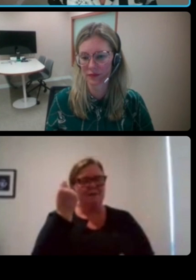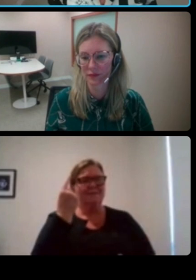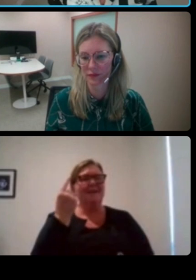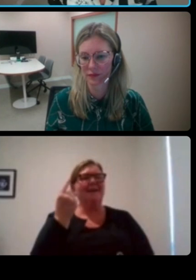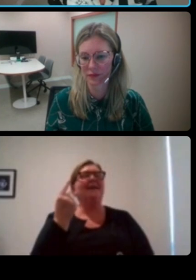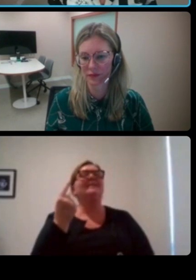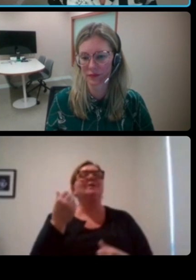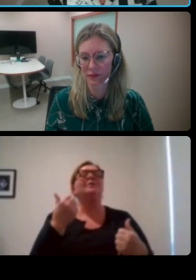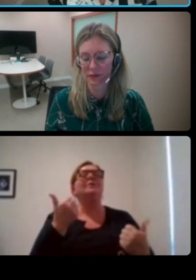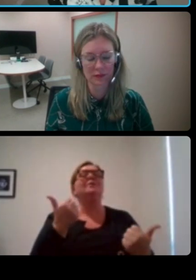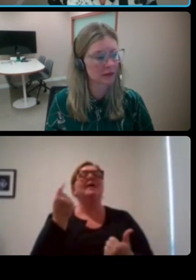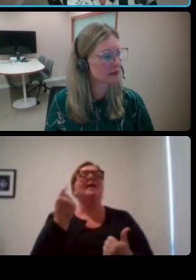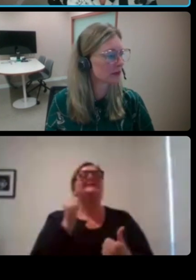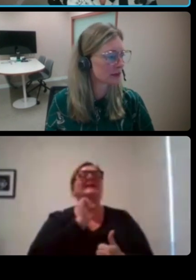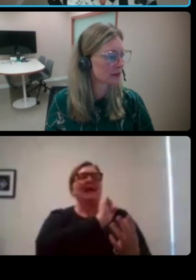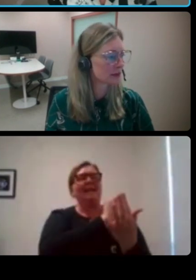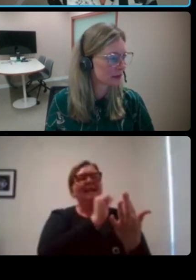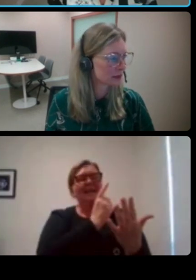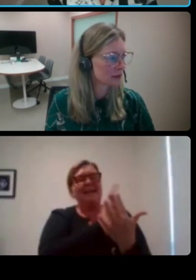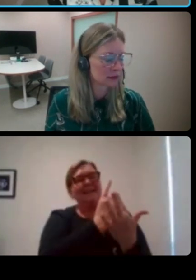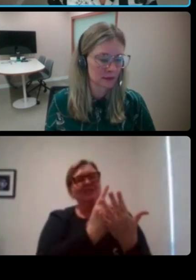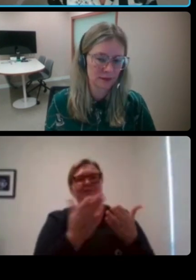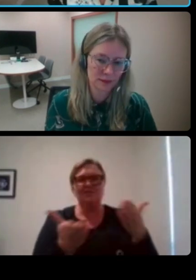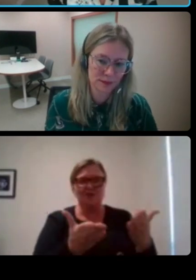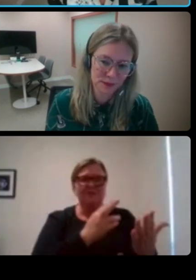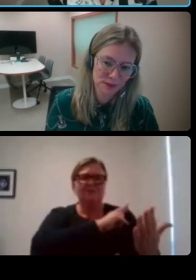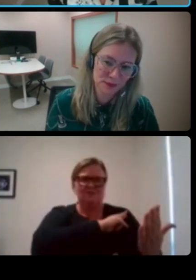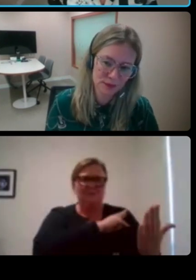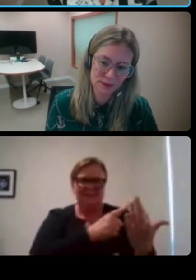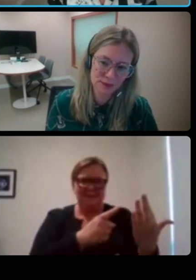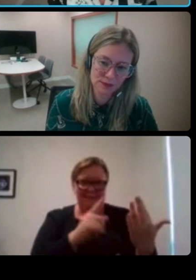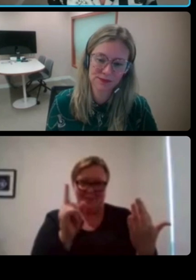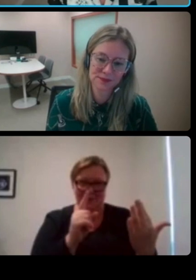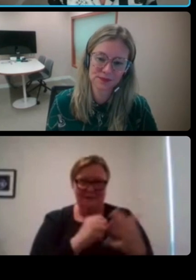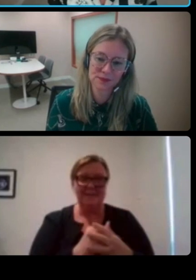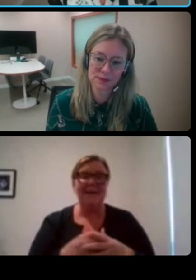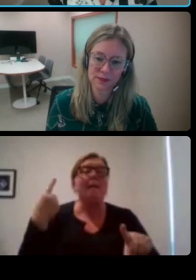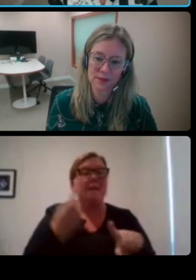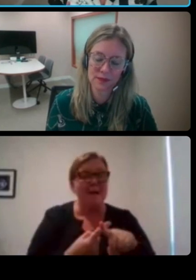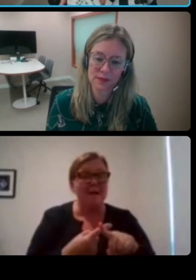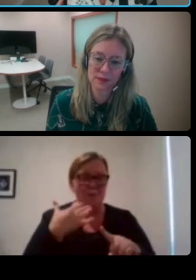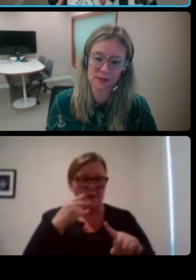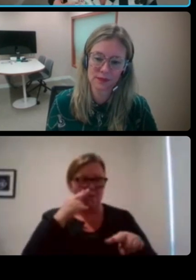the obligations are for each of the different services. And we'll also, in assessing